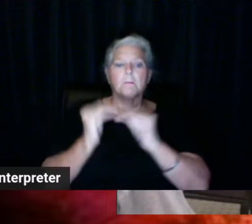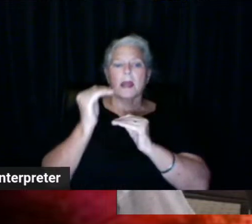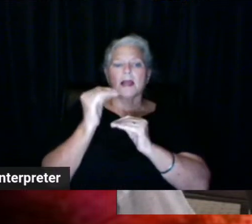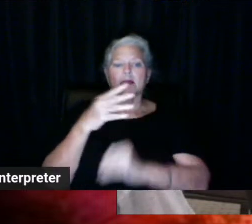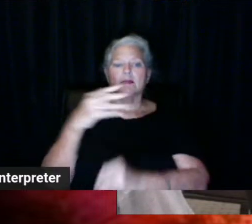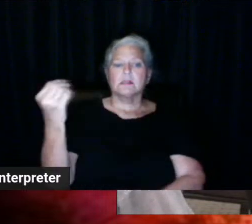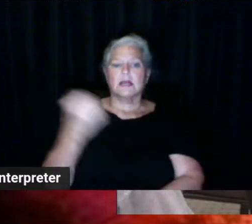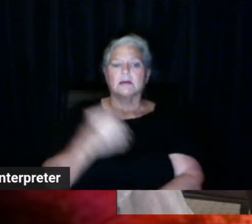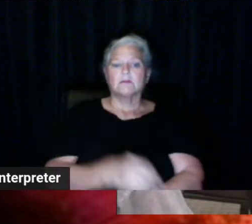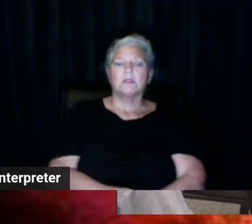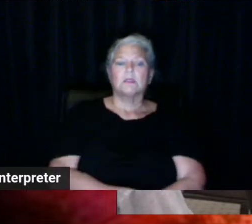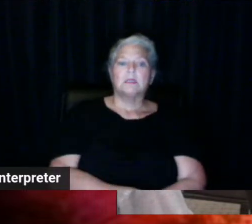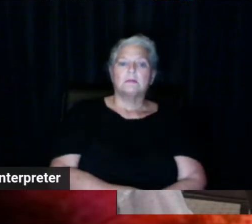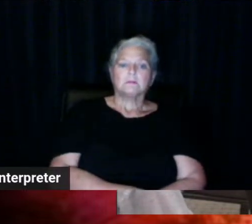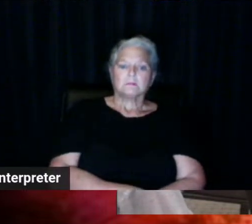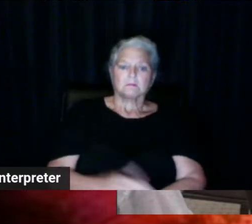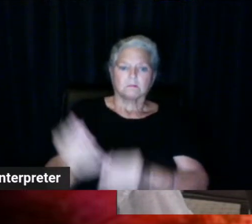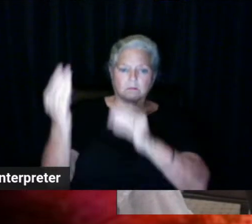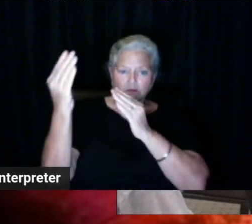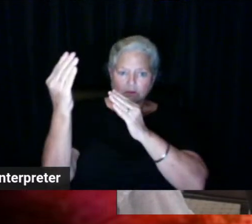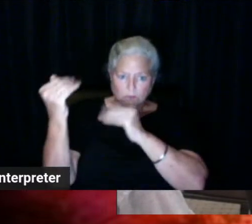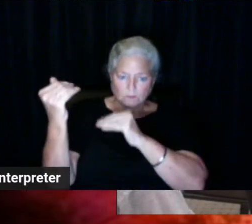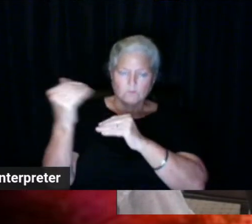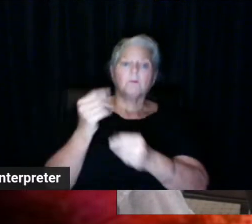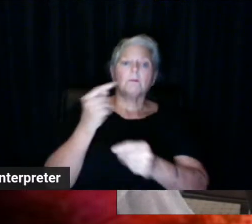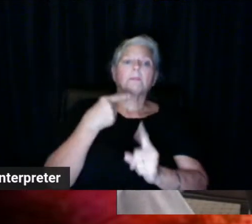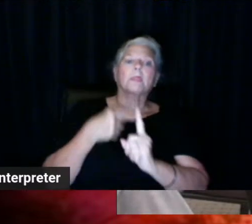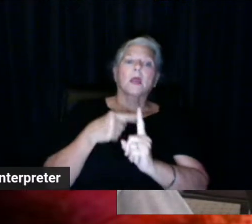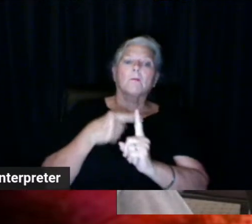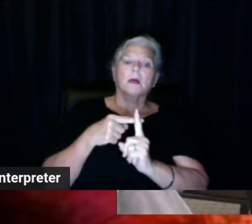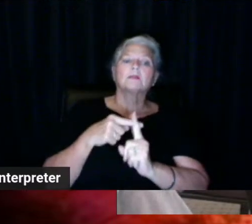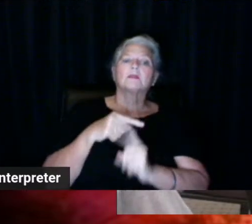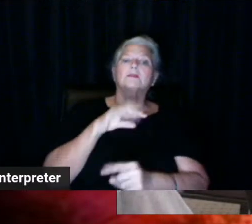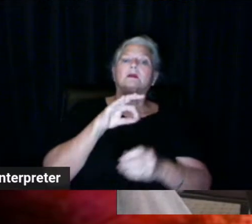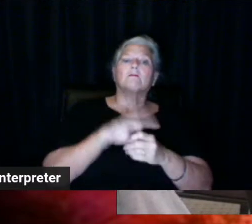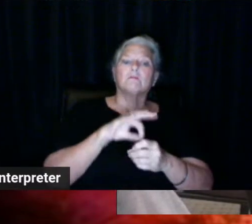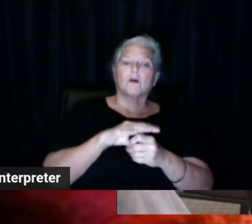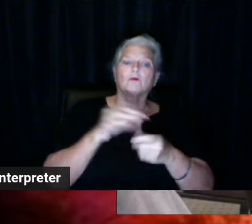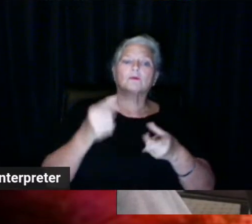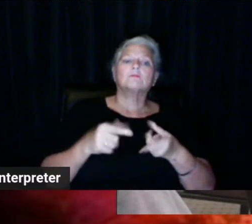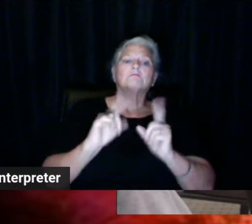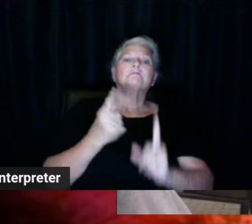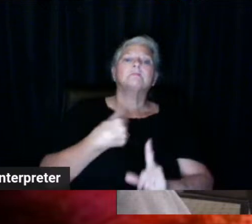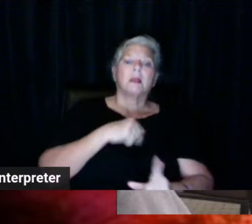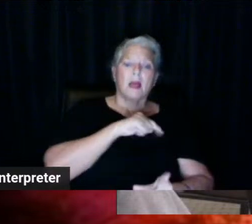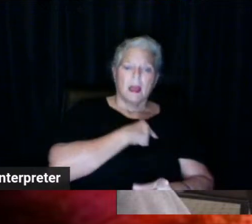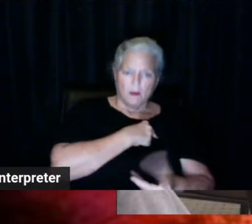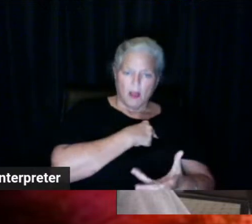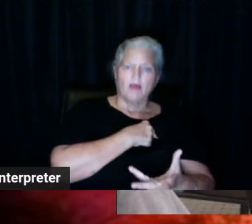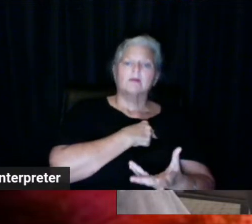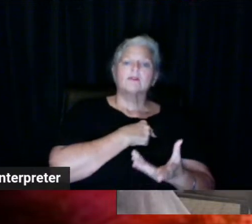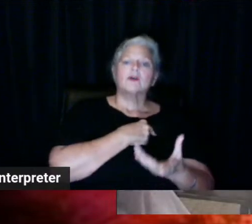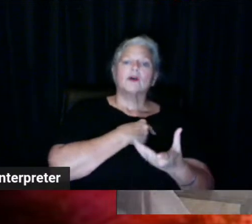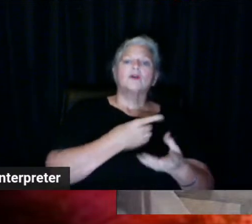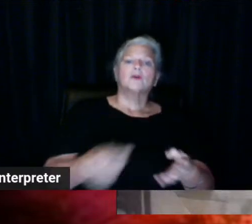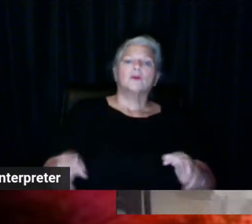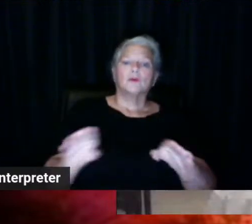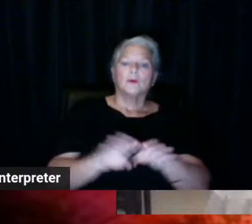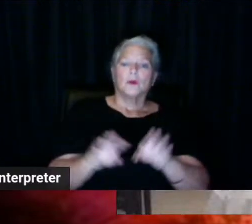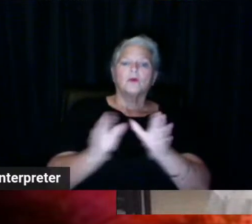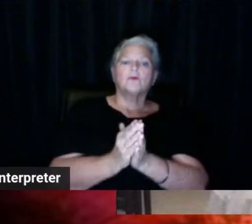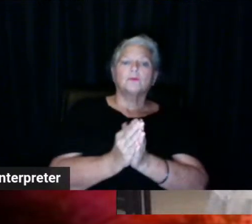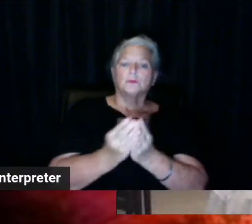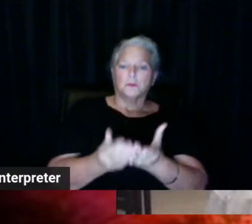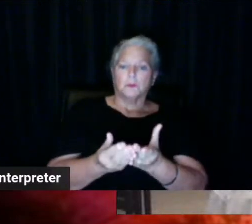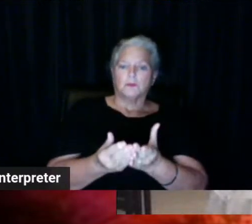vote here, which will allow us to close out the year successfully and move forward into FY25. All right. Do we have any questions for Mr.